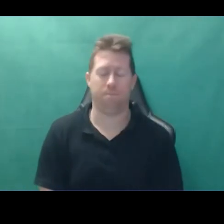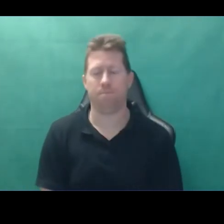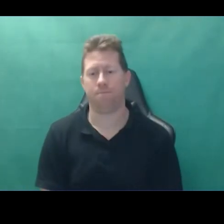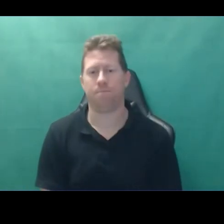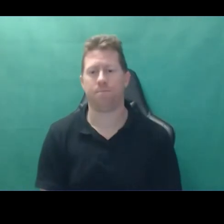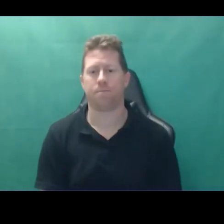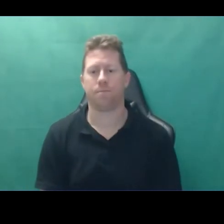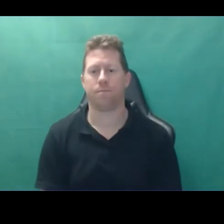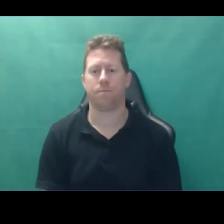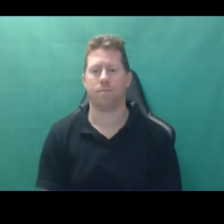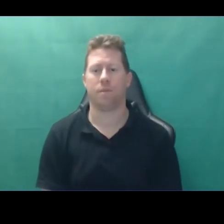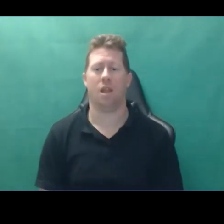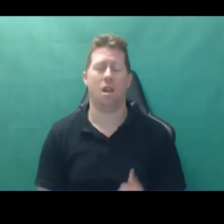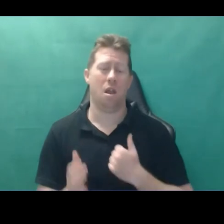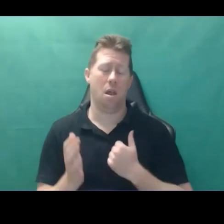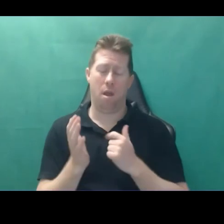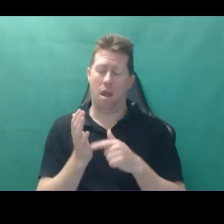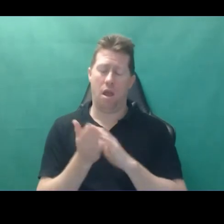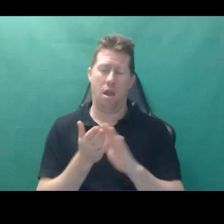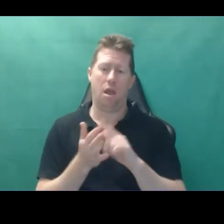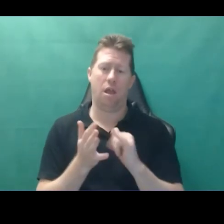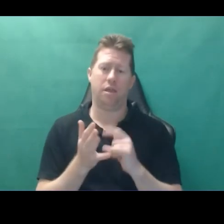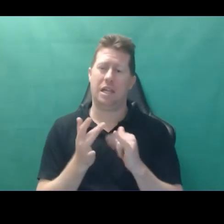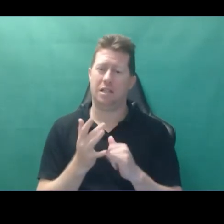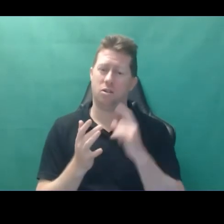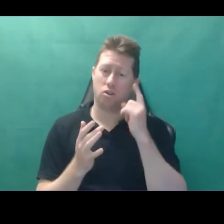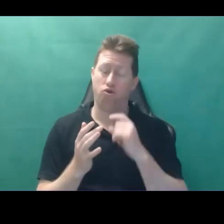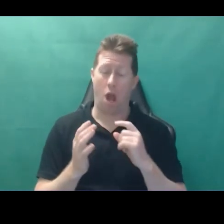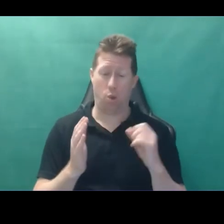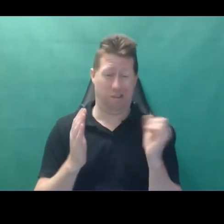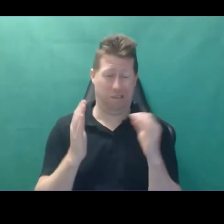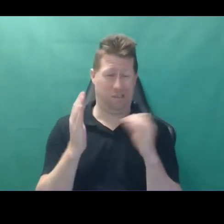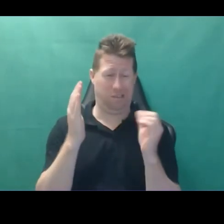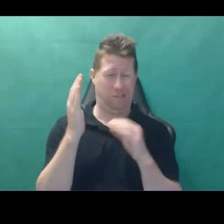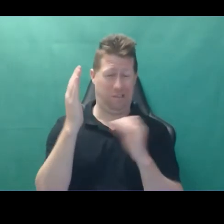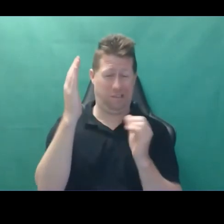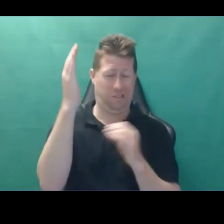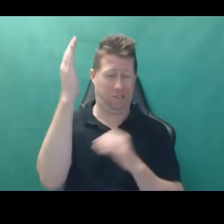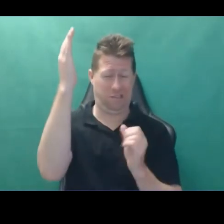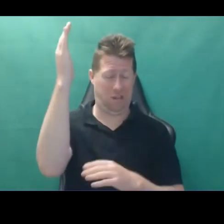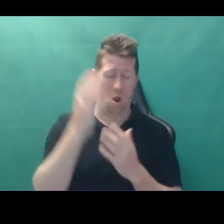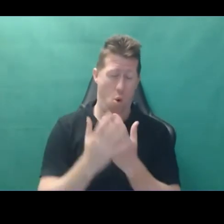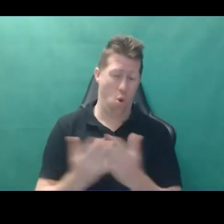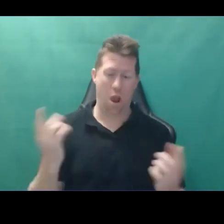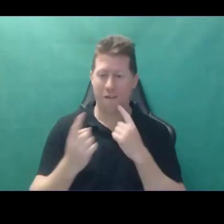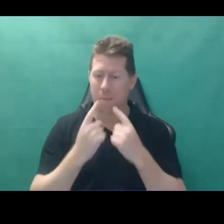So my thesis was really about, I tried to pack an enormous amount into it. Part of it was